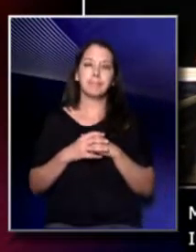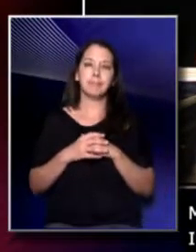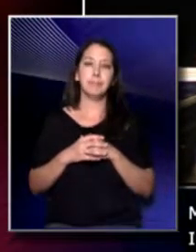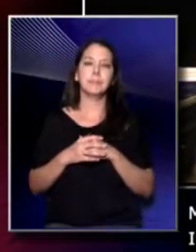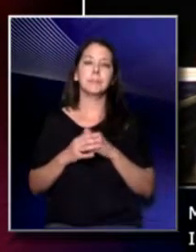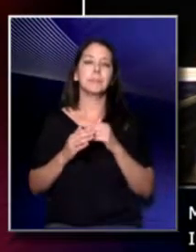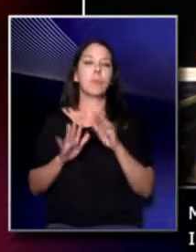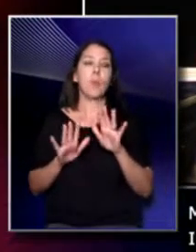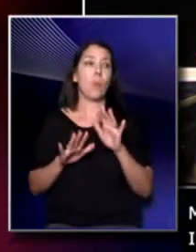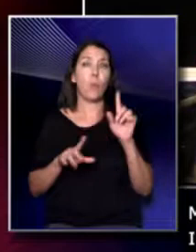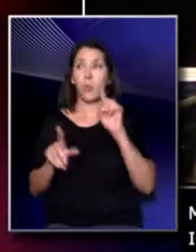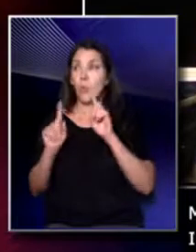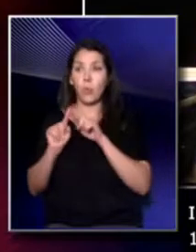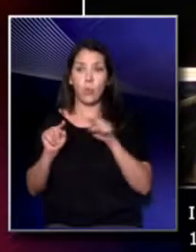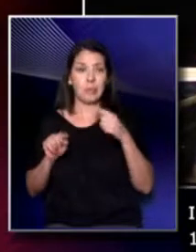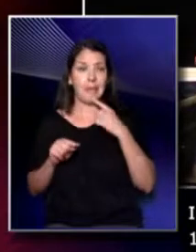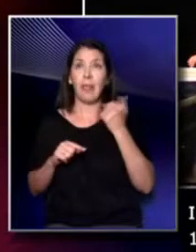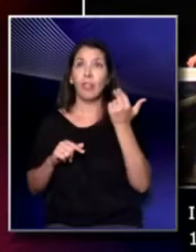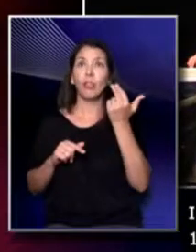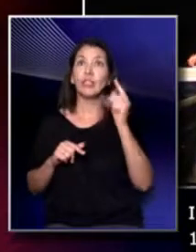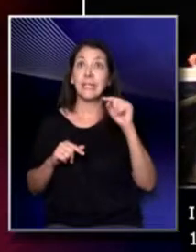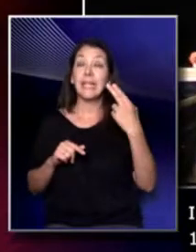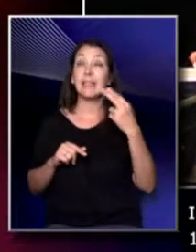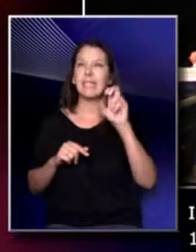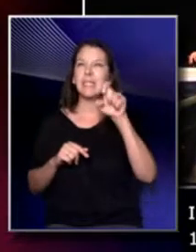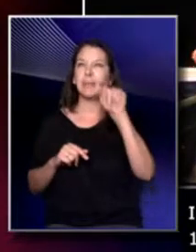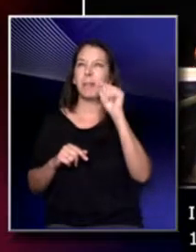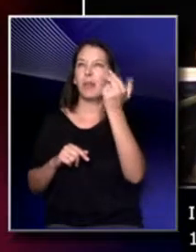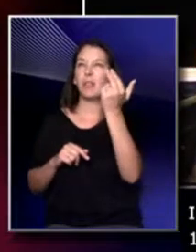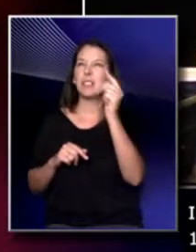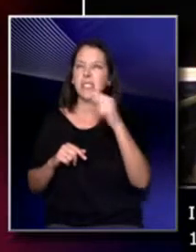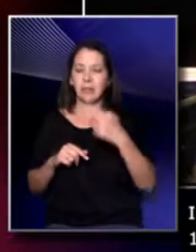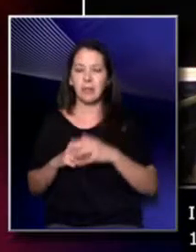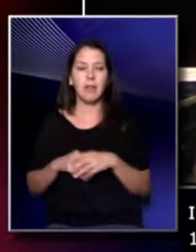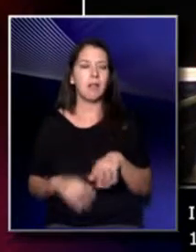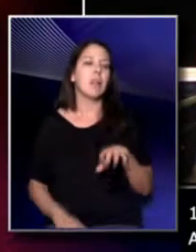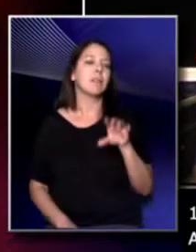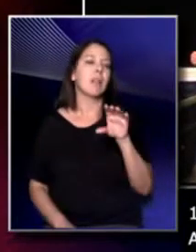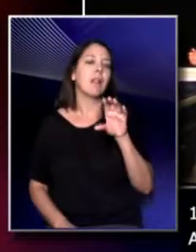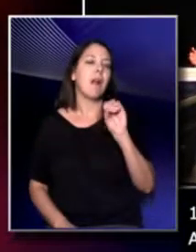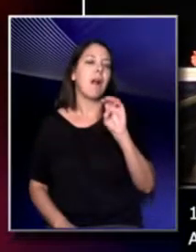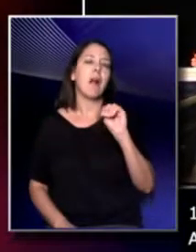13th, I'm hearing. And then the Ombudsman Subcommittee.